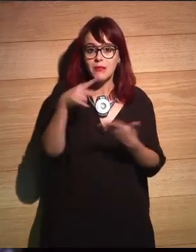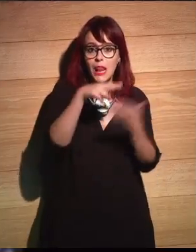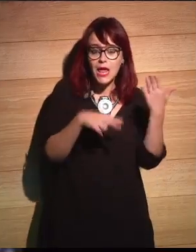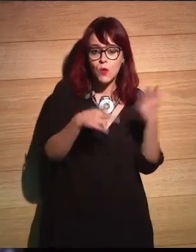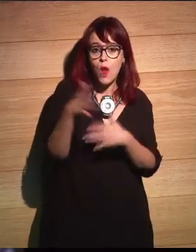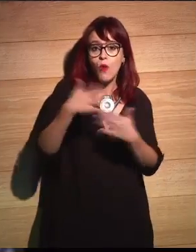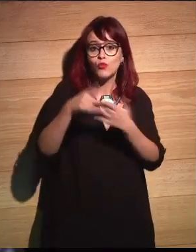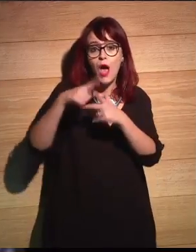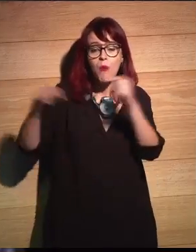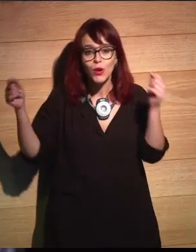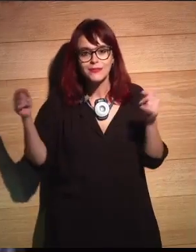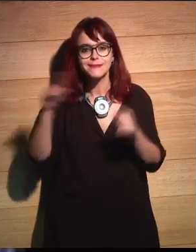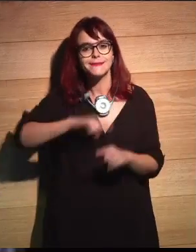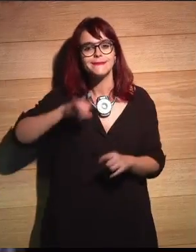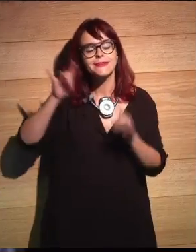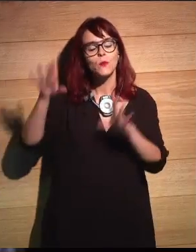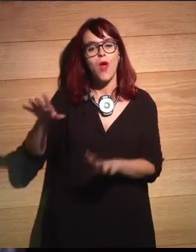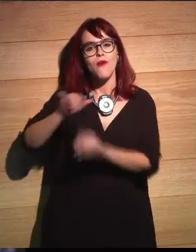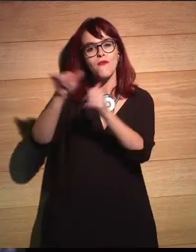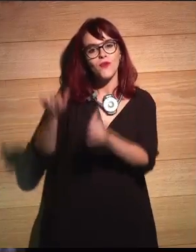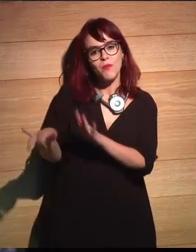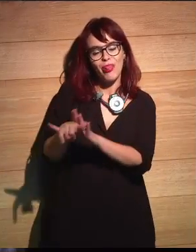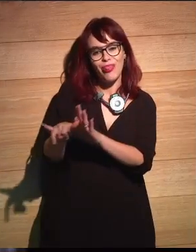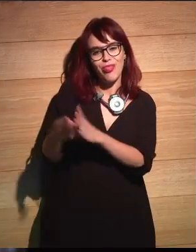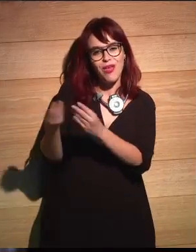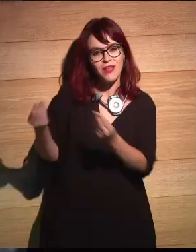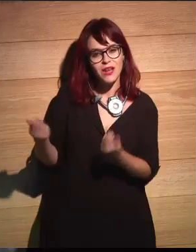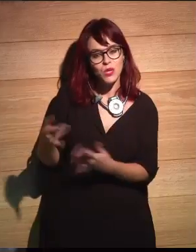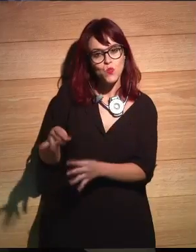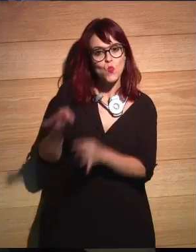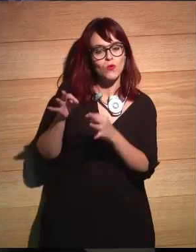feel close to the original result.